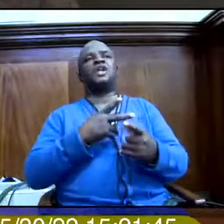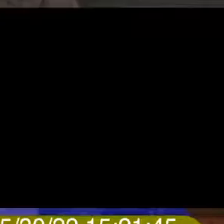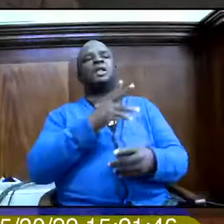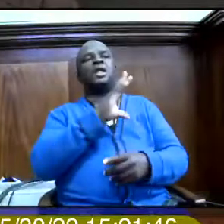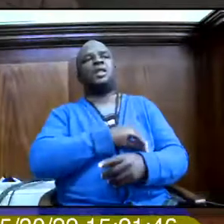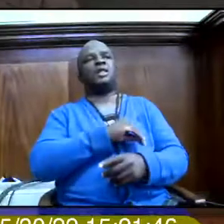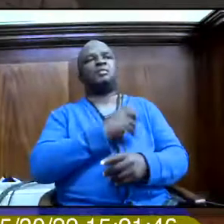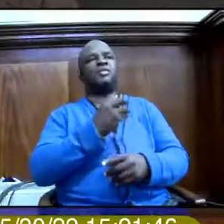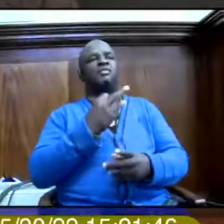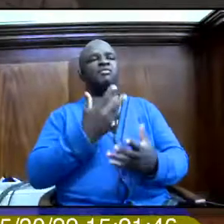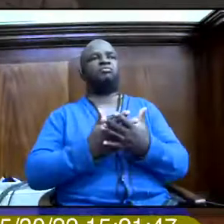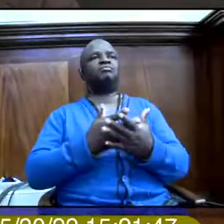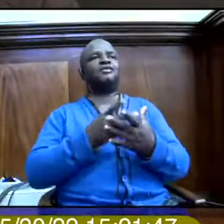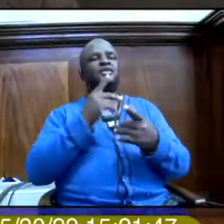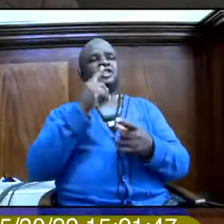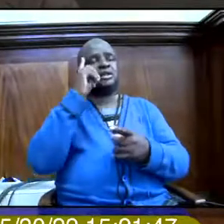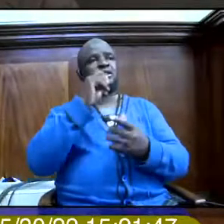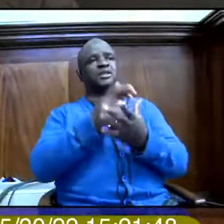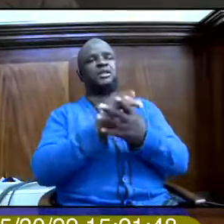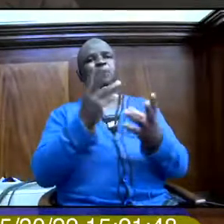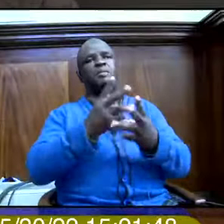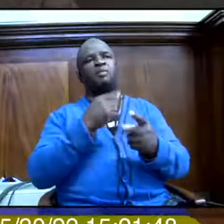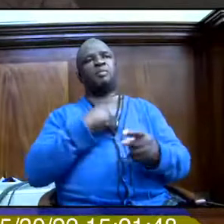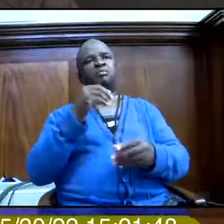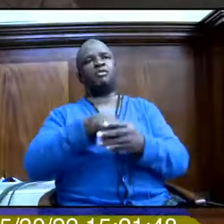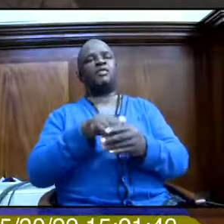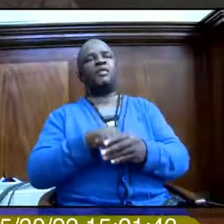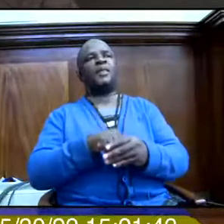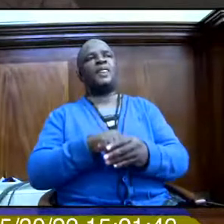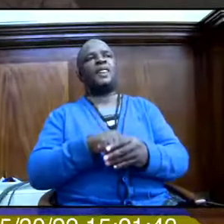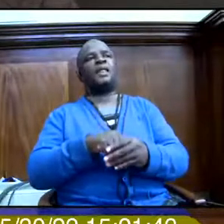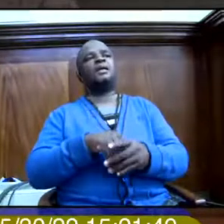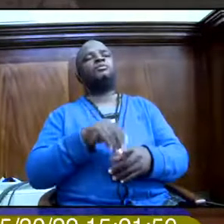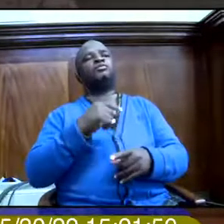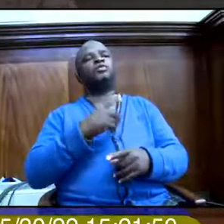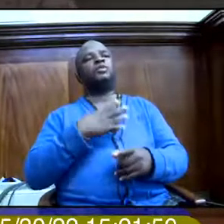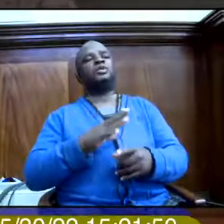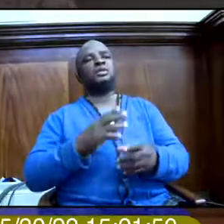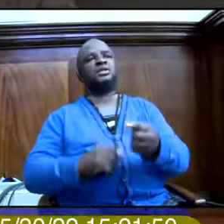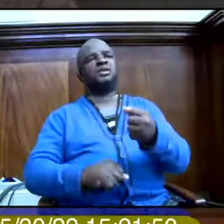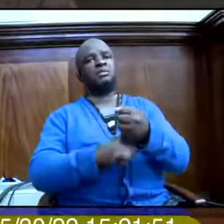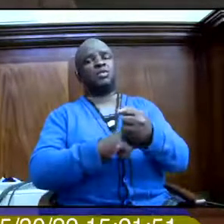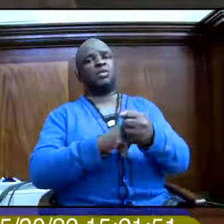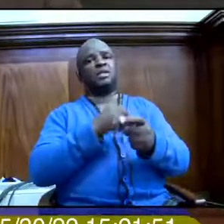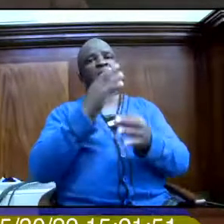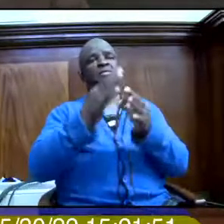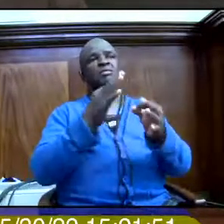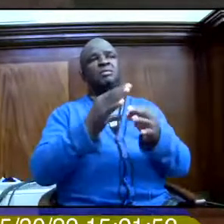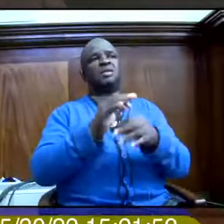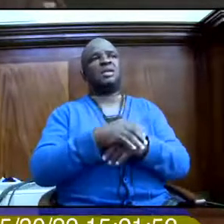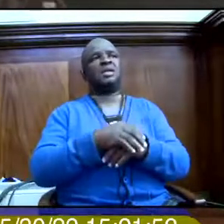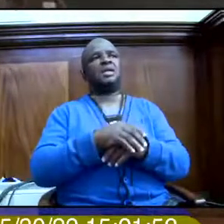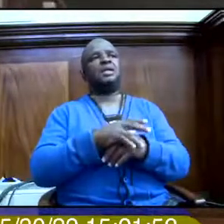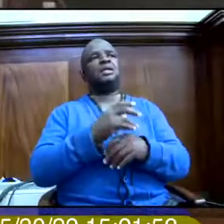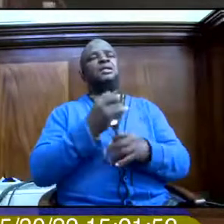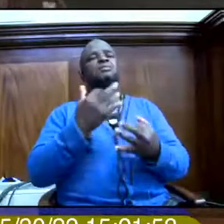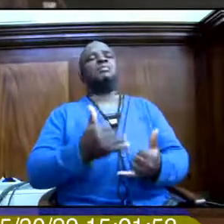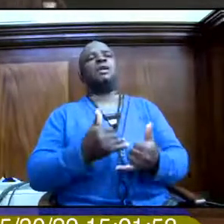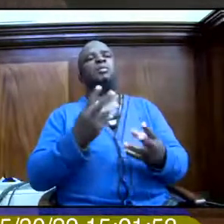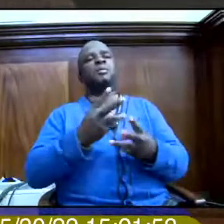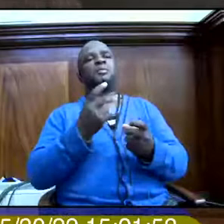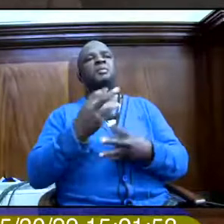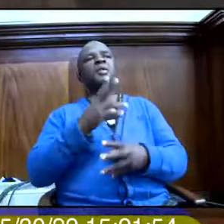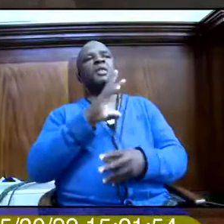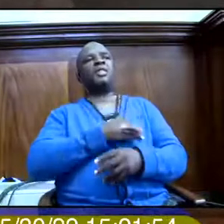we do not subscribe to the explanation that seeks to explain this as vote voter a path